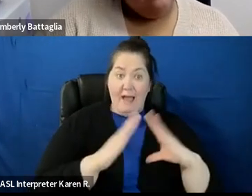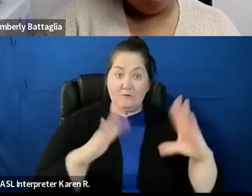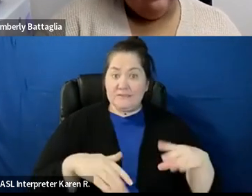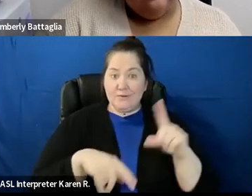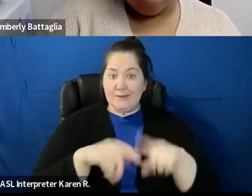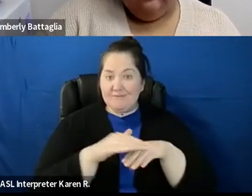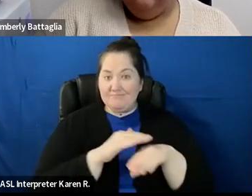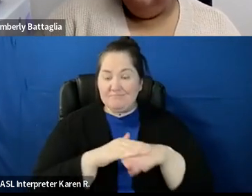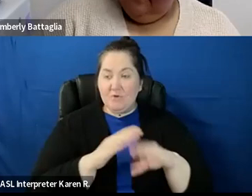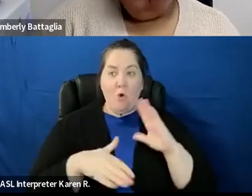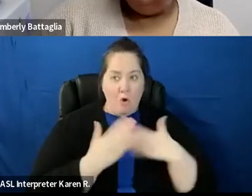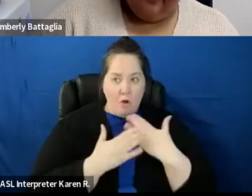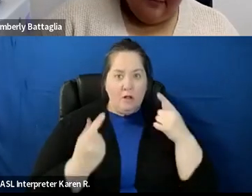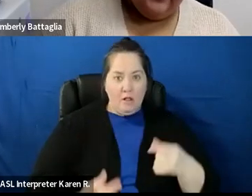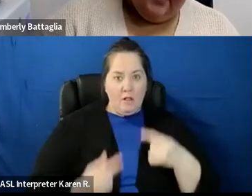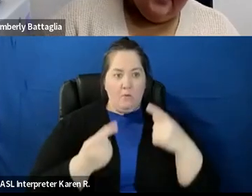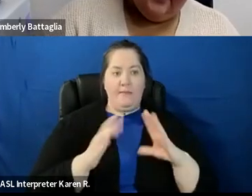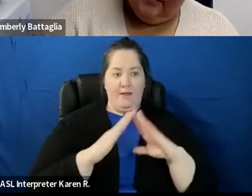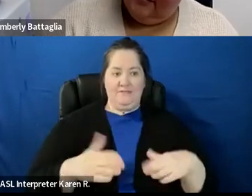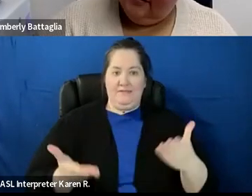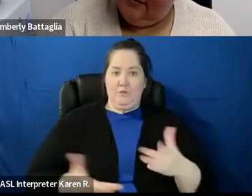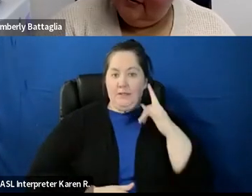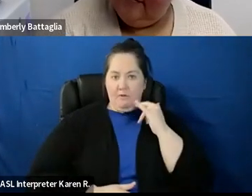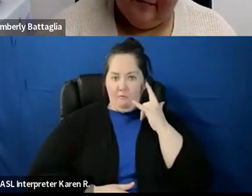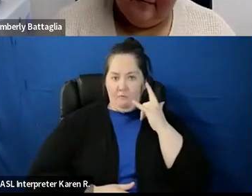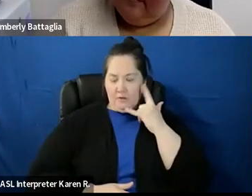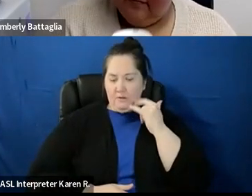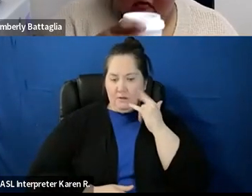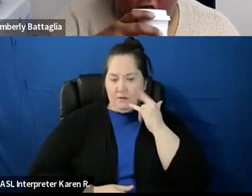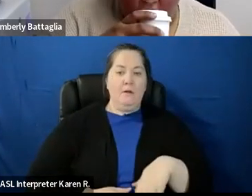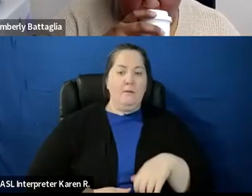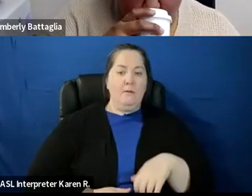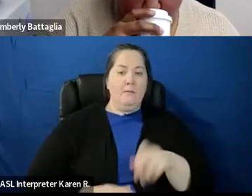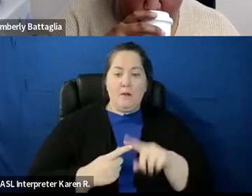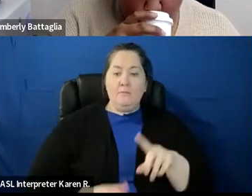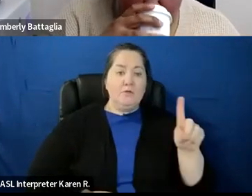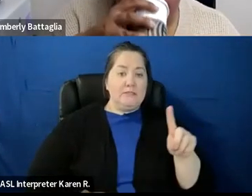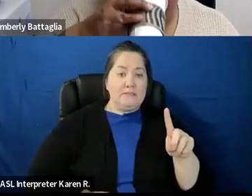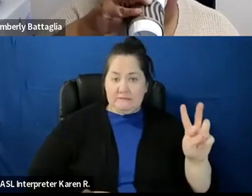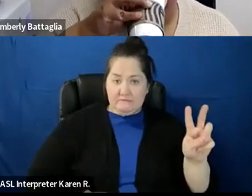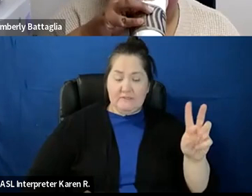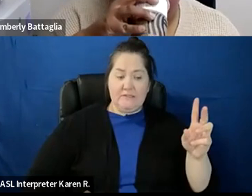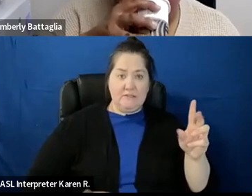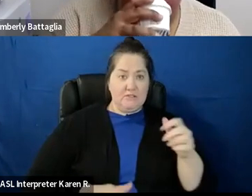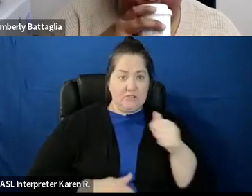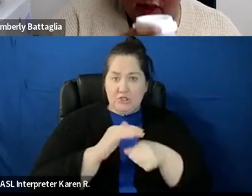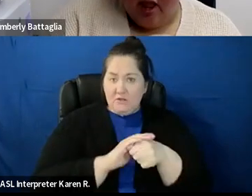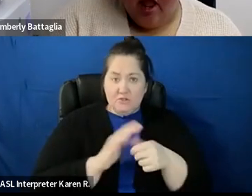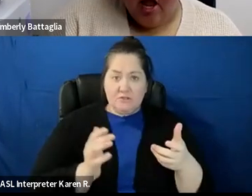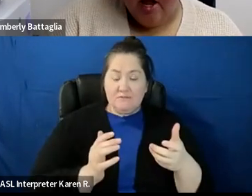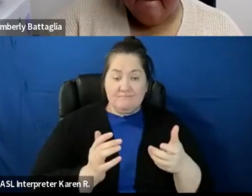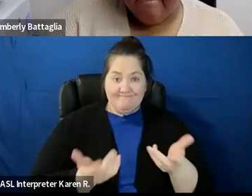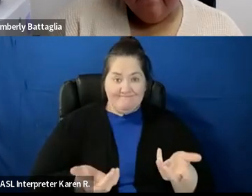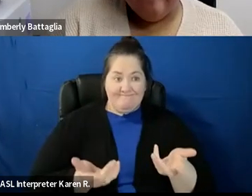is struggling with housing in California. When people come through our DV shelter, we don't always have